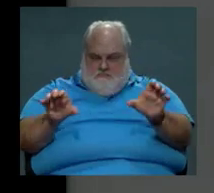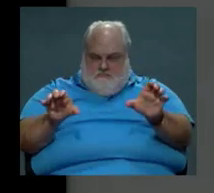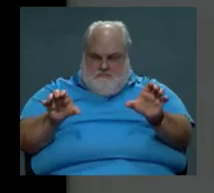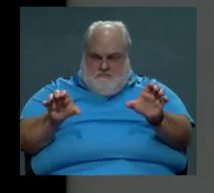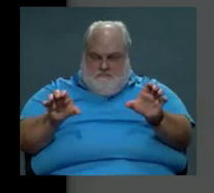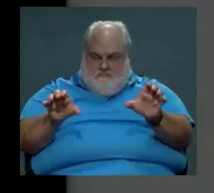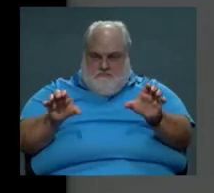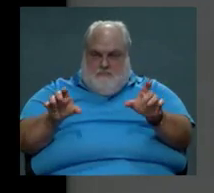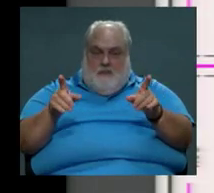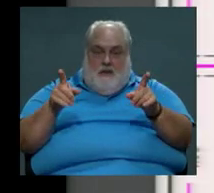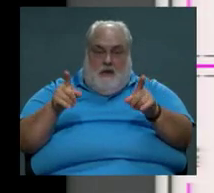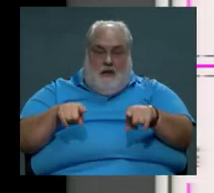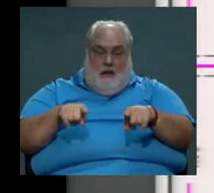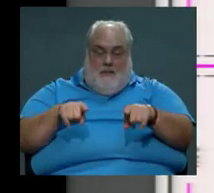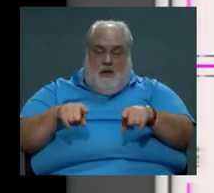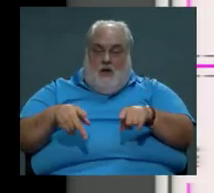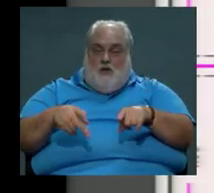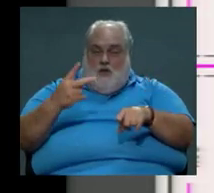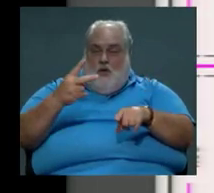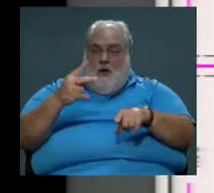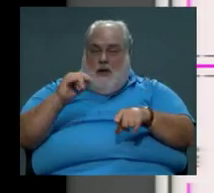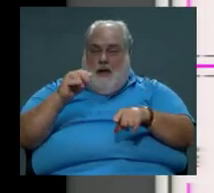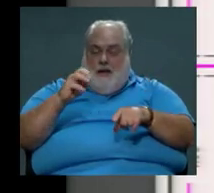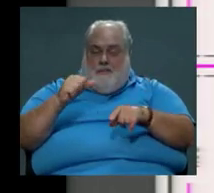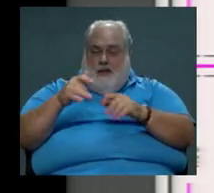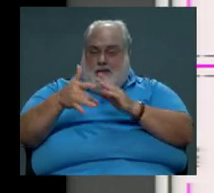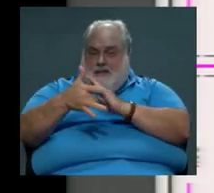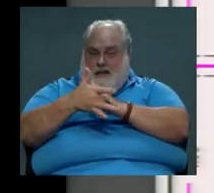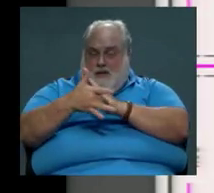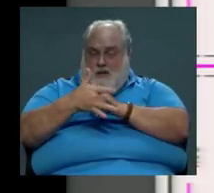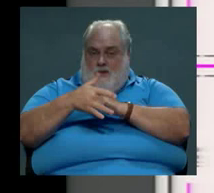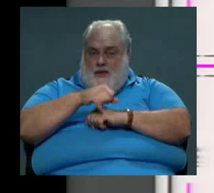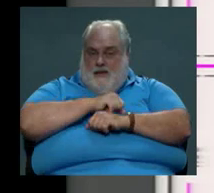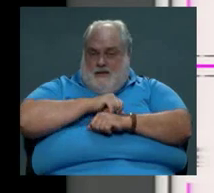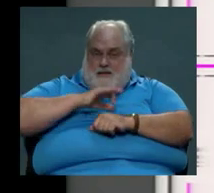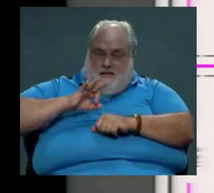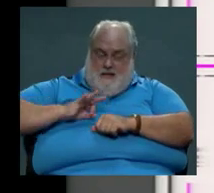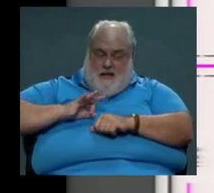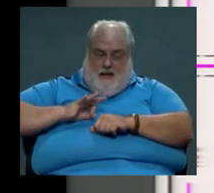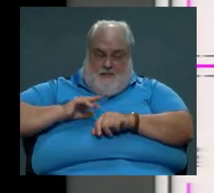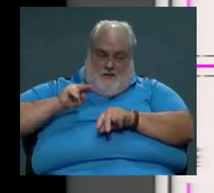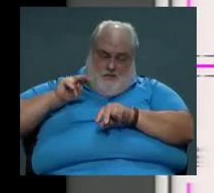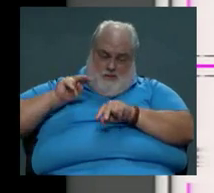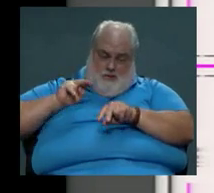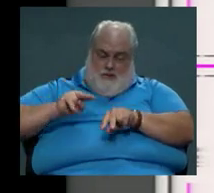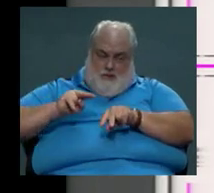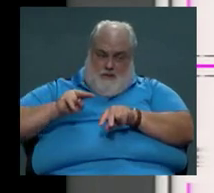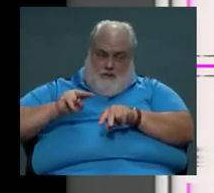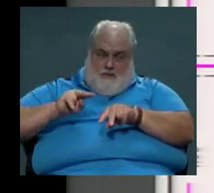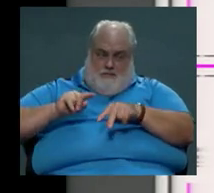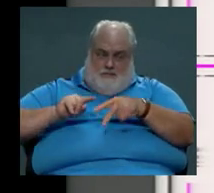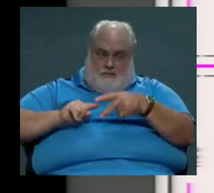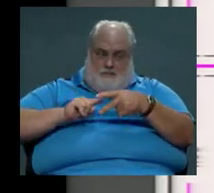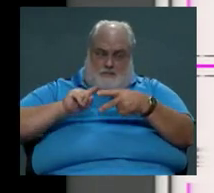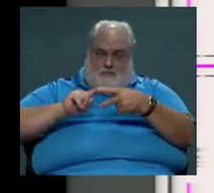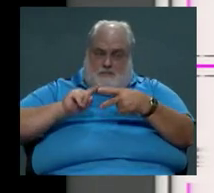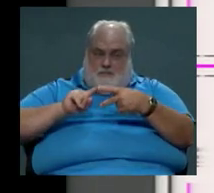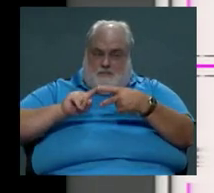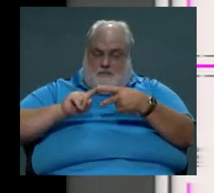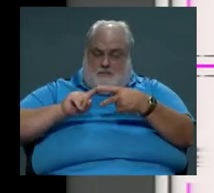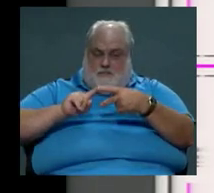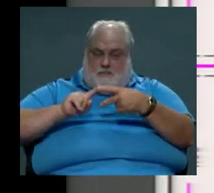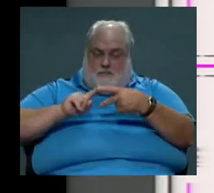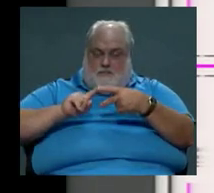was two main items as far as technical-wise for staff on this application was we have